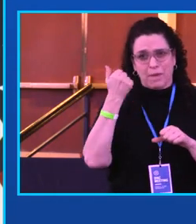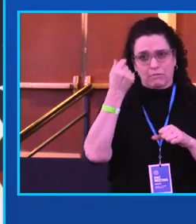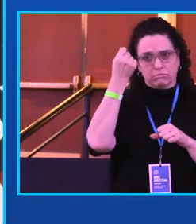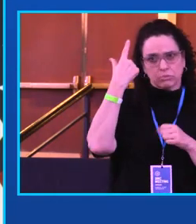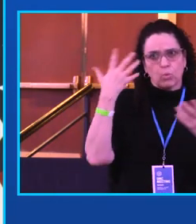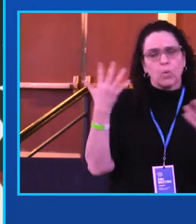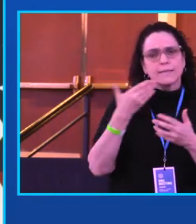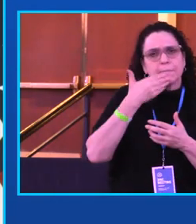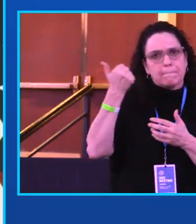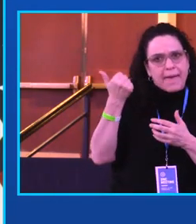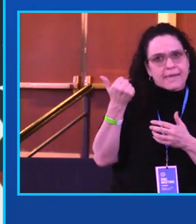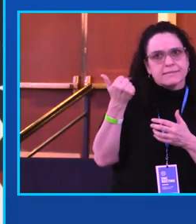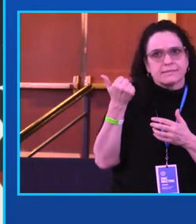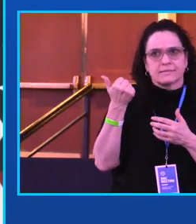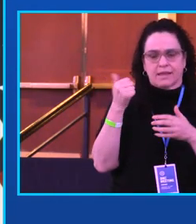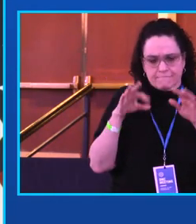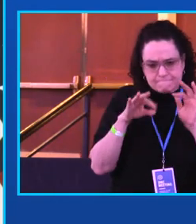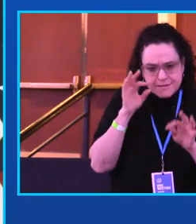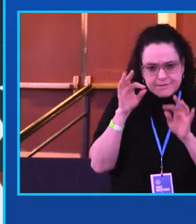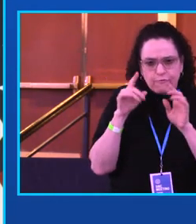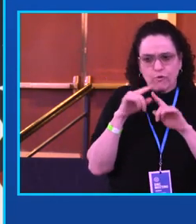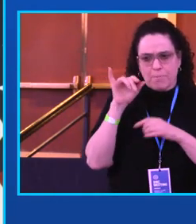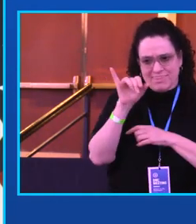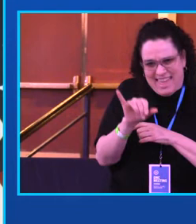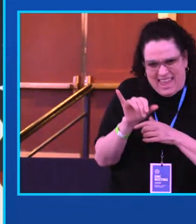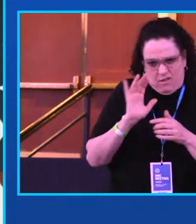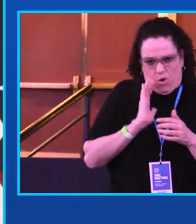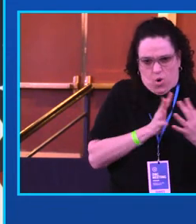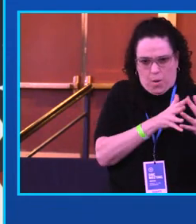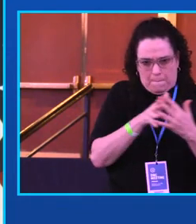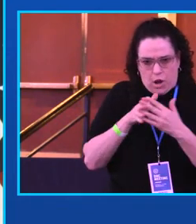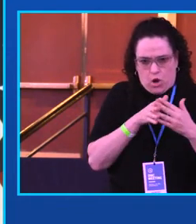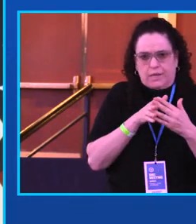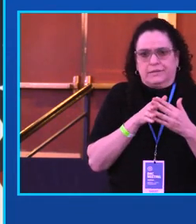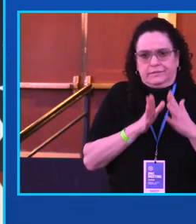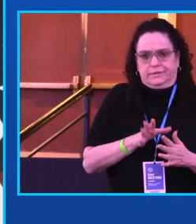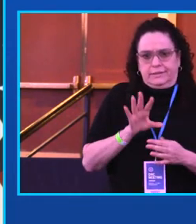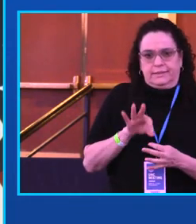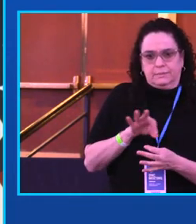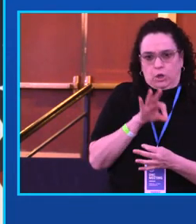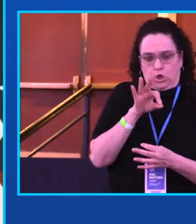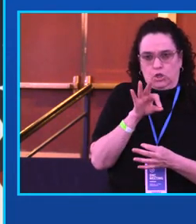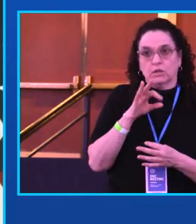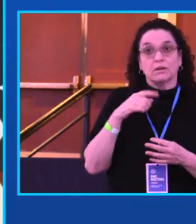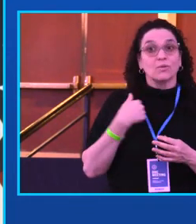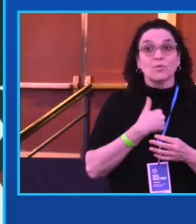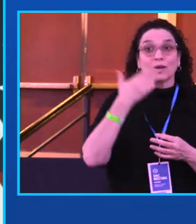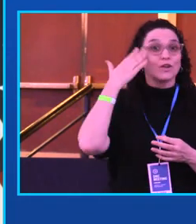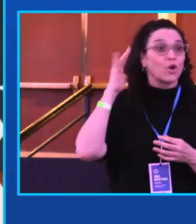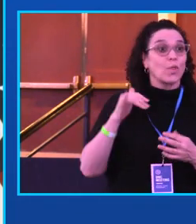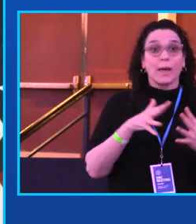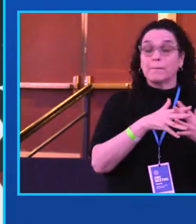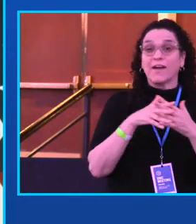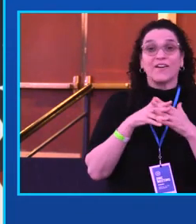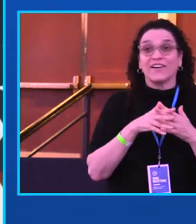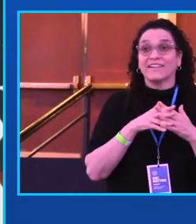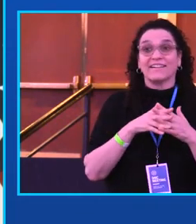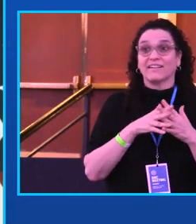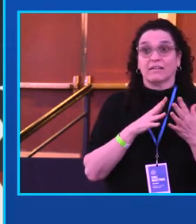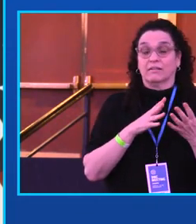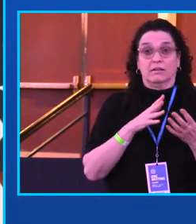the American spirit. We know that America can never be perfect, but she can be